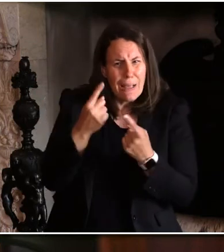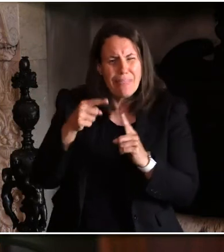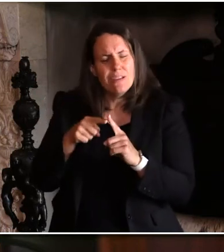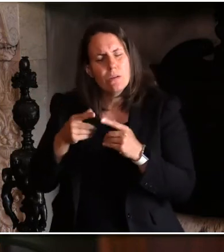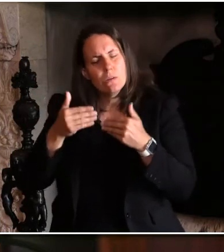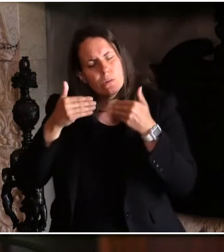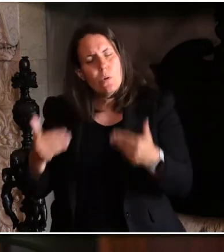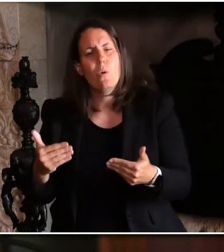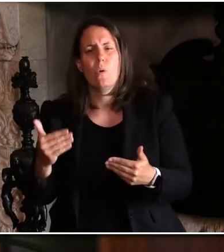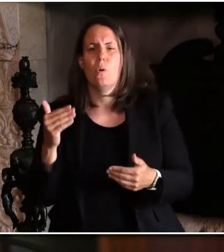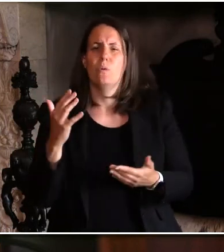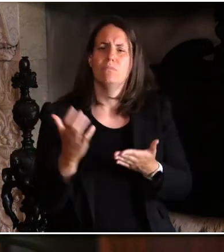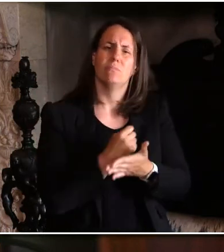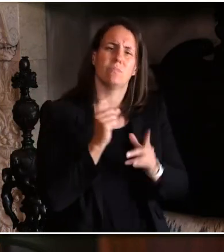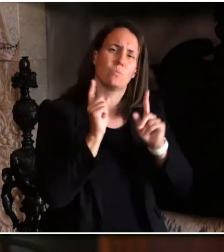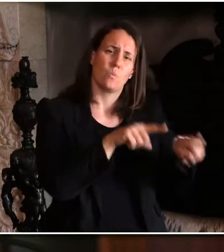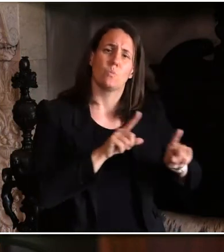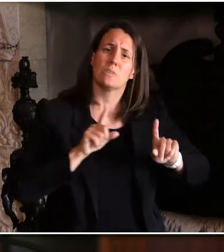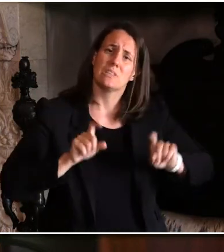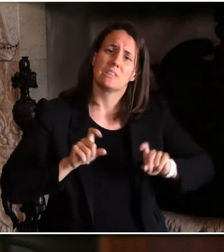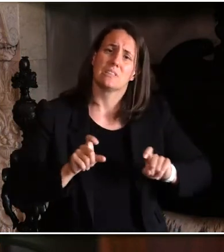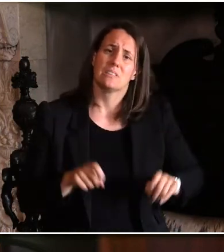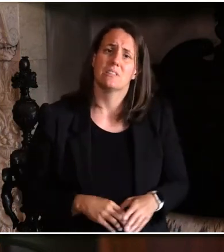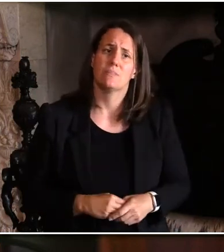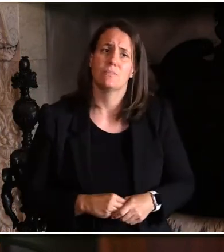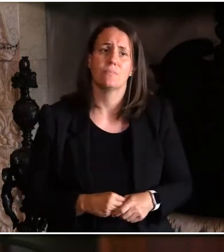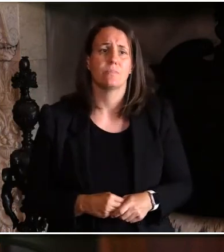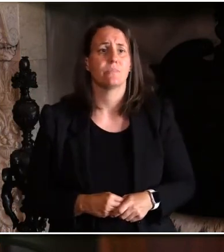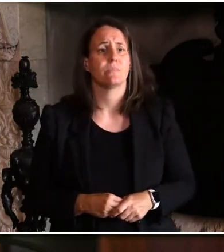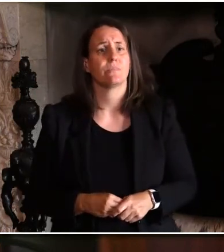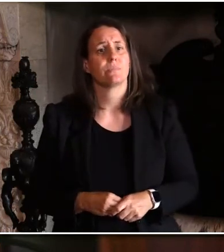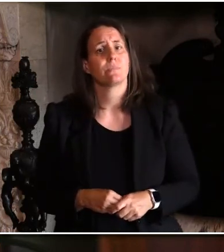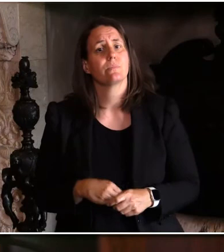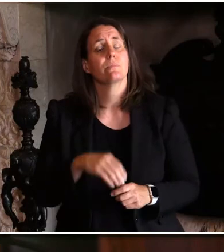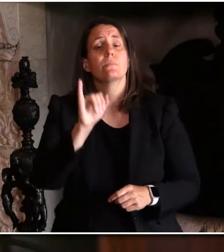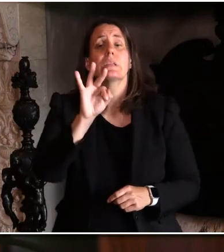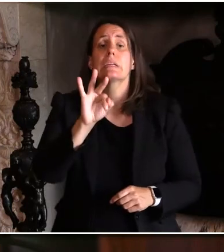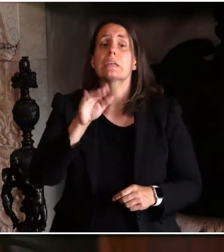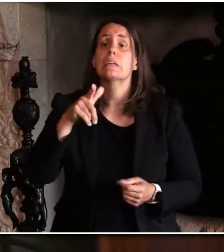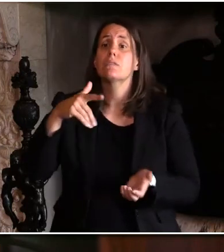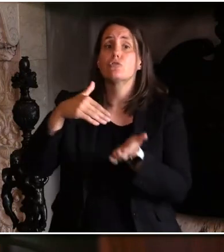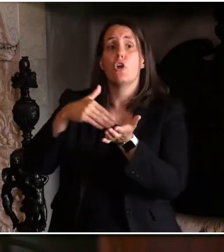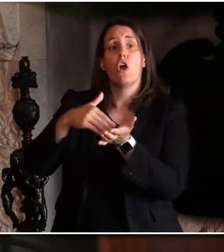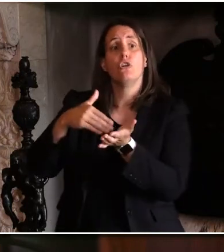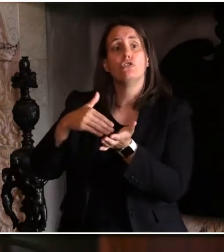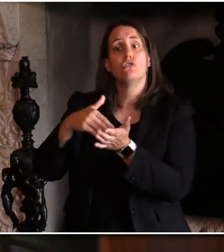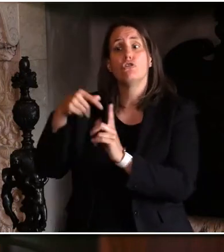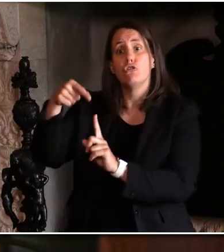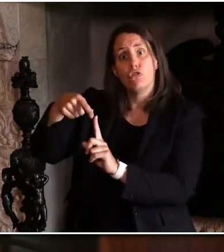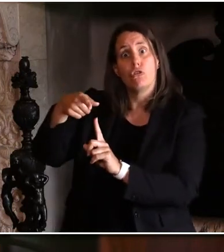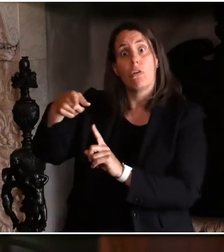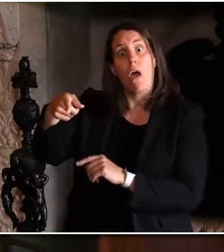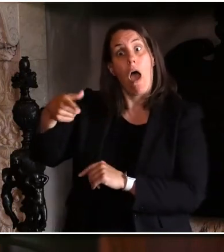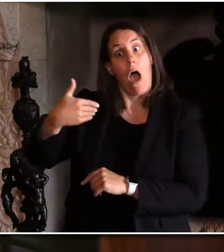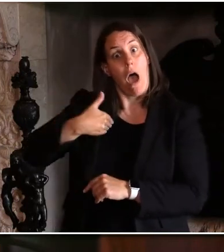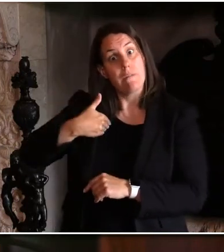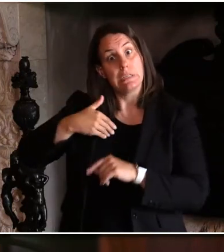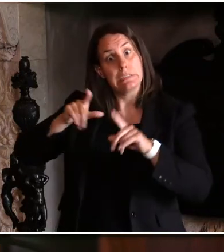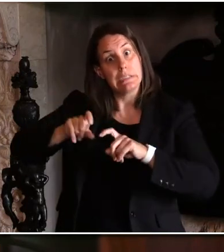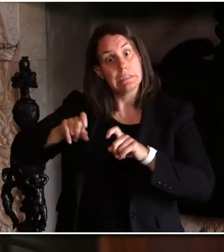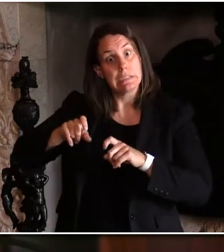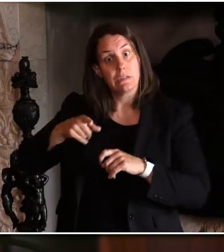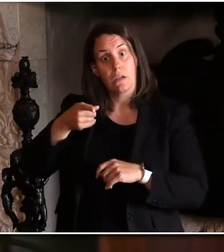if your physician or your local public health department recommends you get a test, you should get a